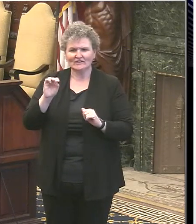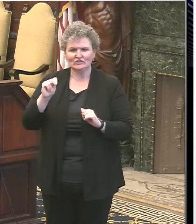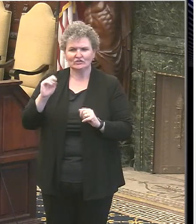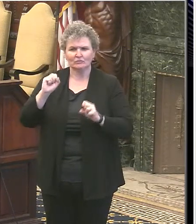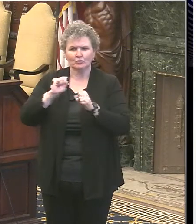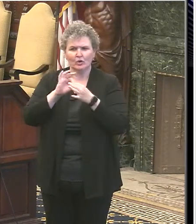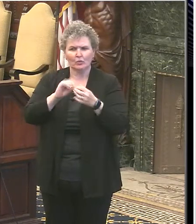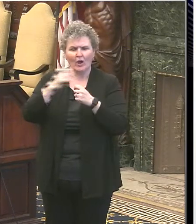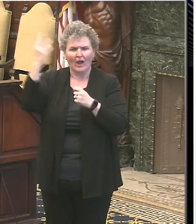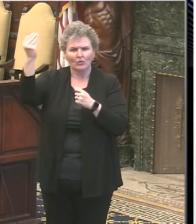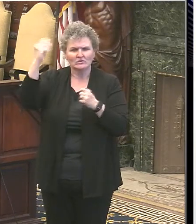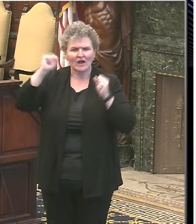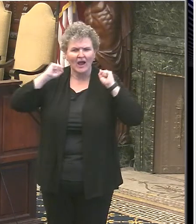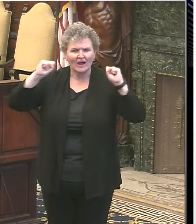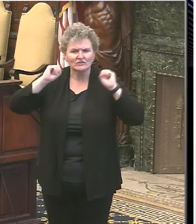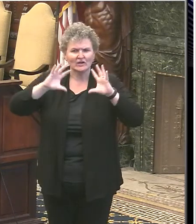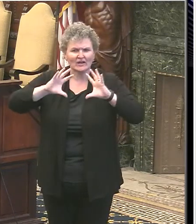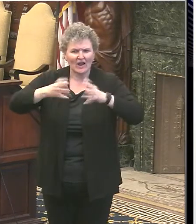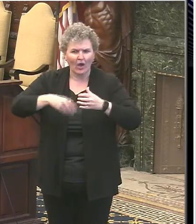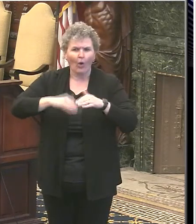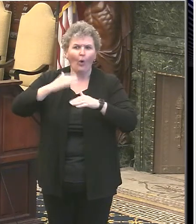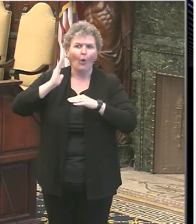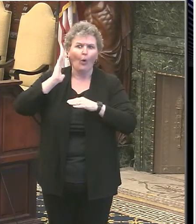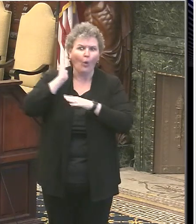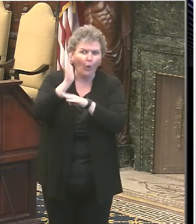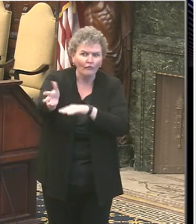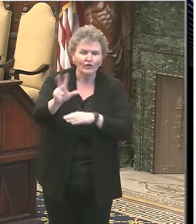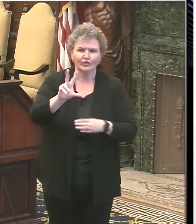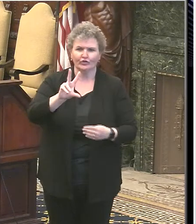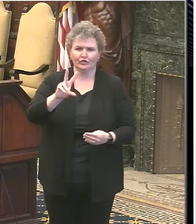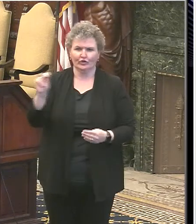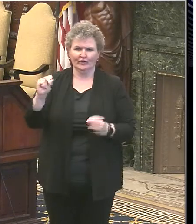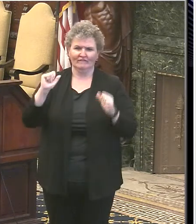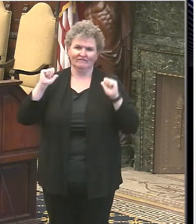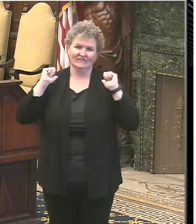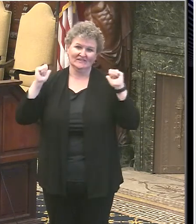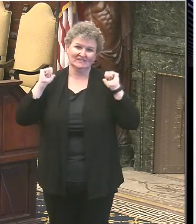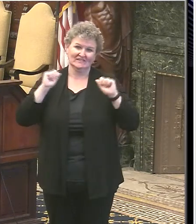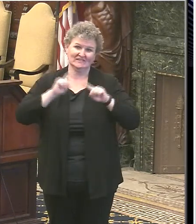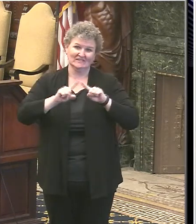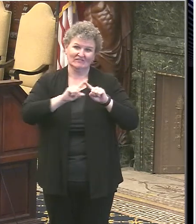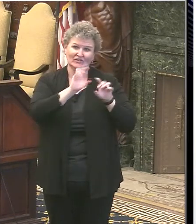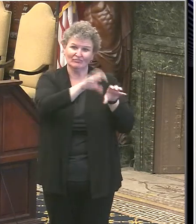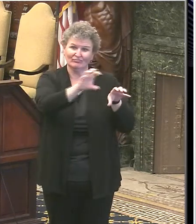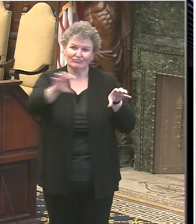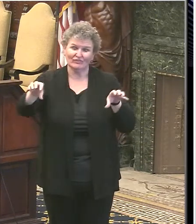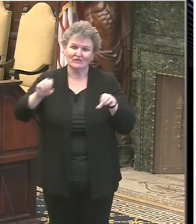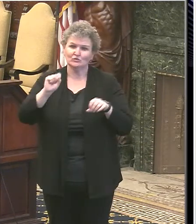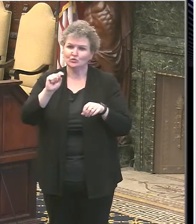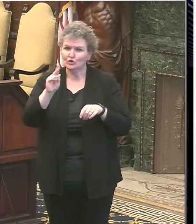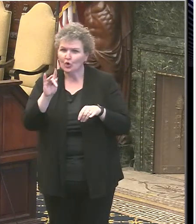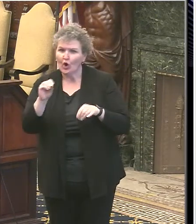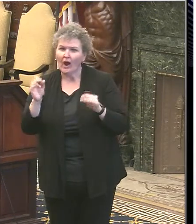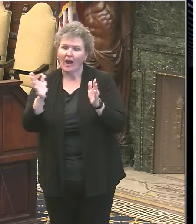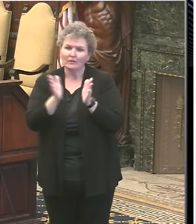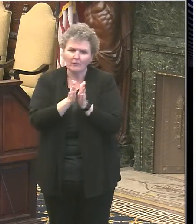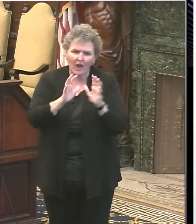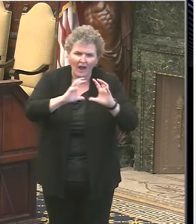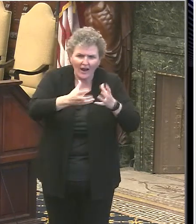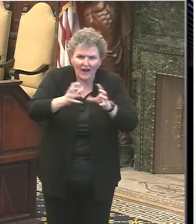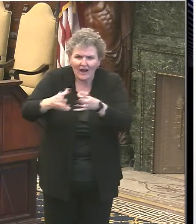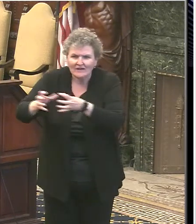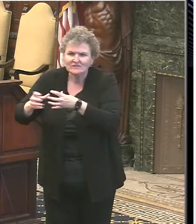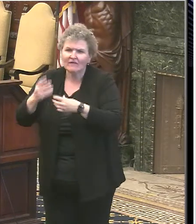this coalition is made up of 30 plus fitness studios. So small group classes, like maybe 4 people